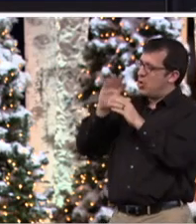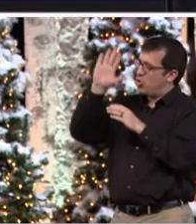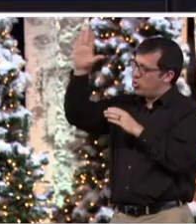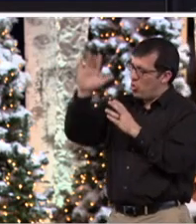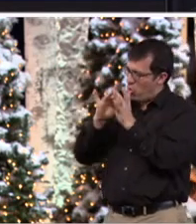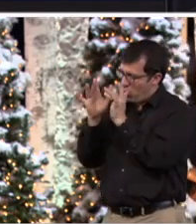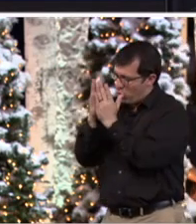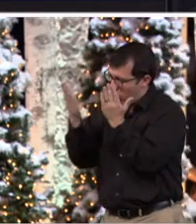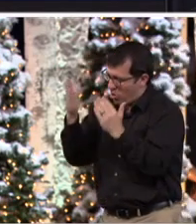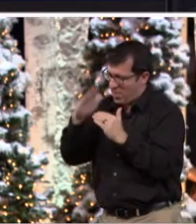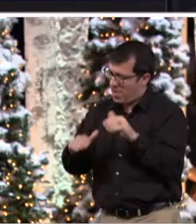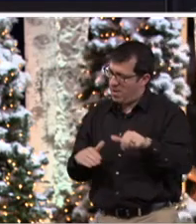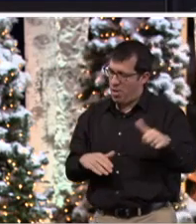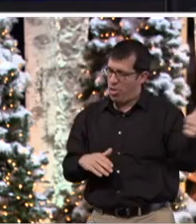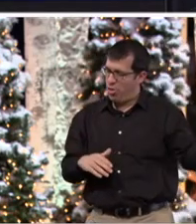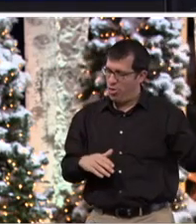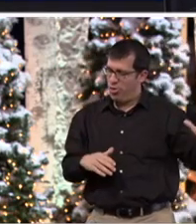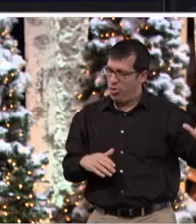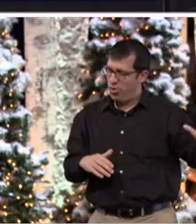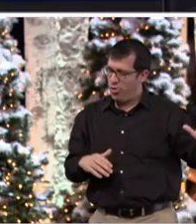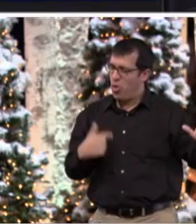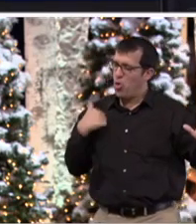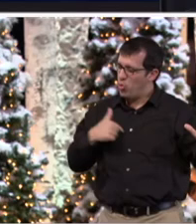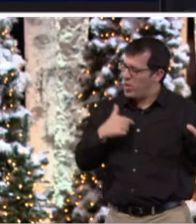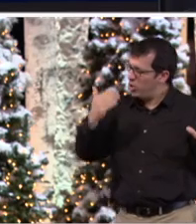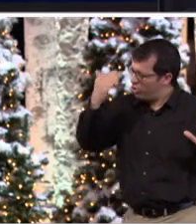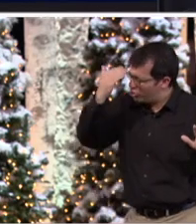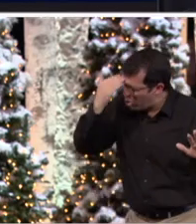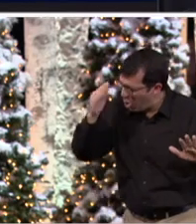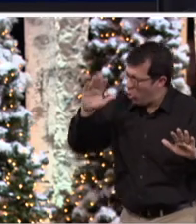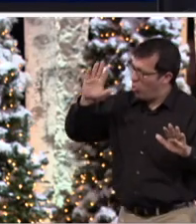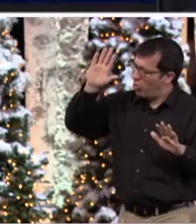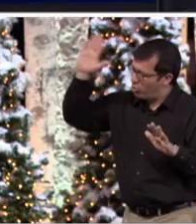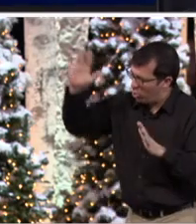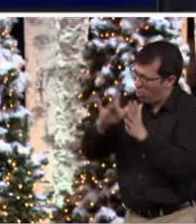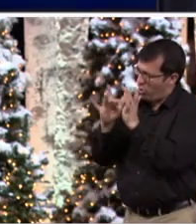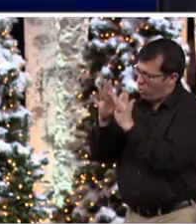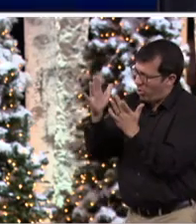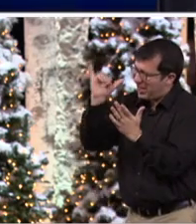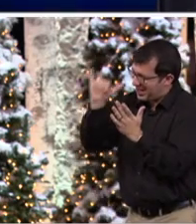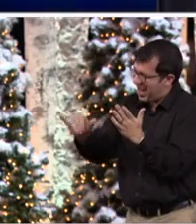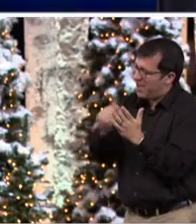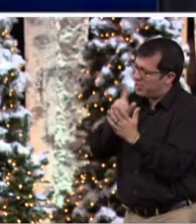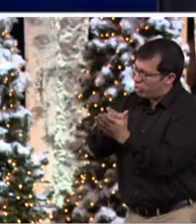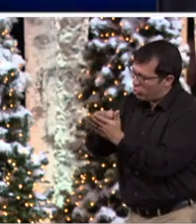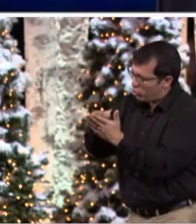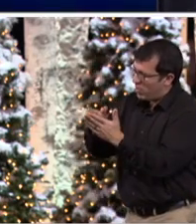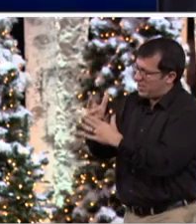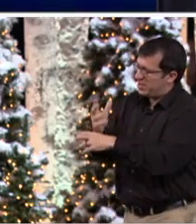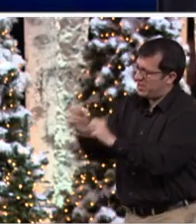else. That we know your word because it is the truth that sets us free.